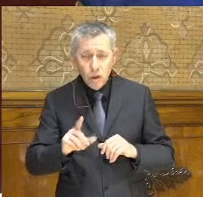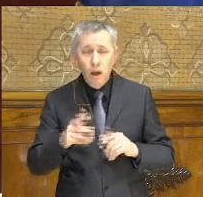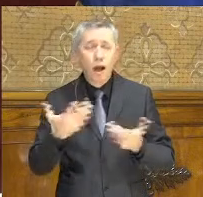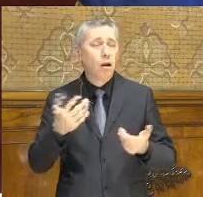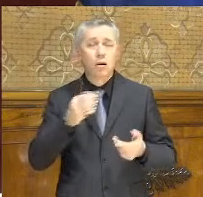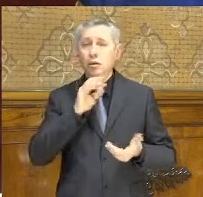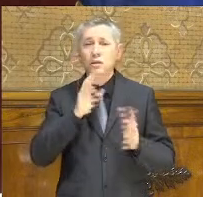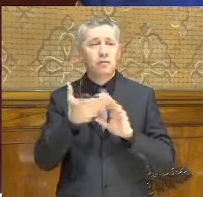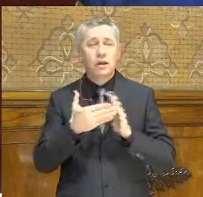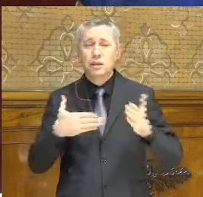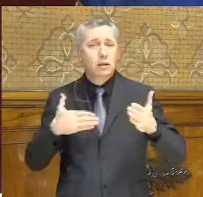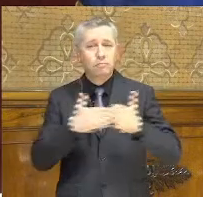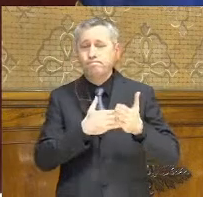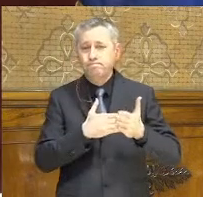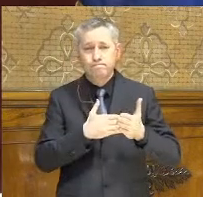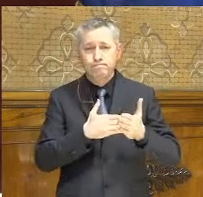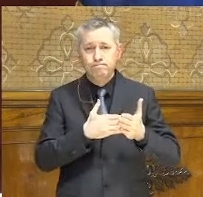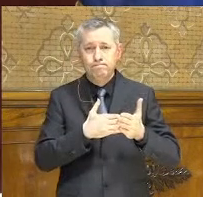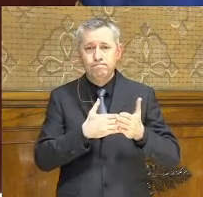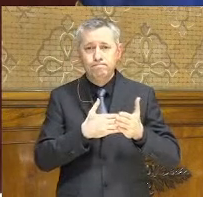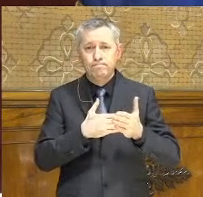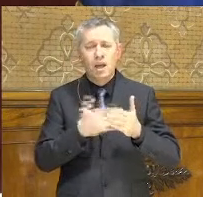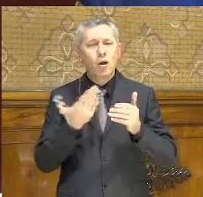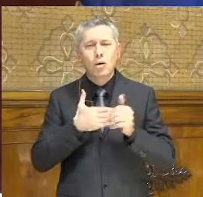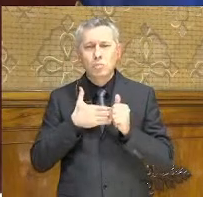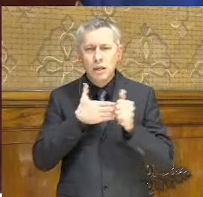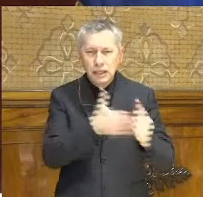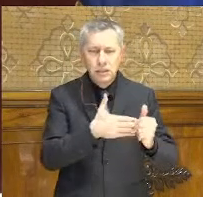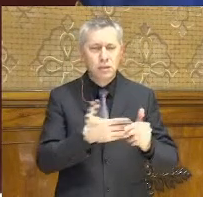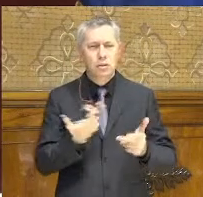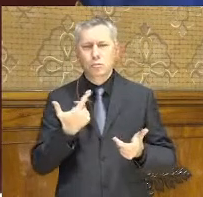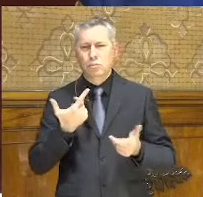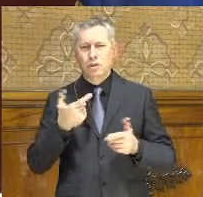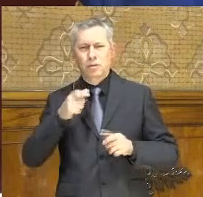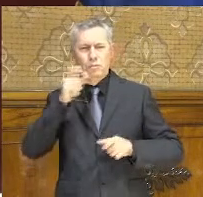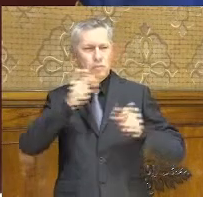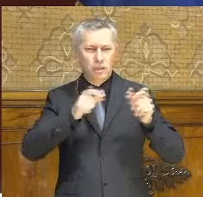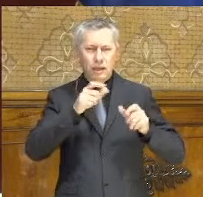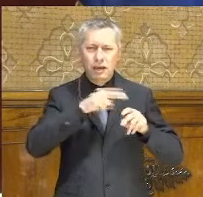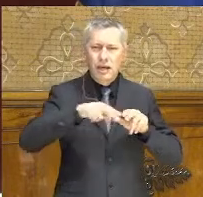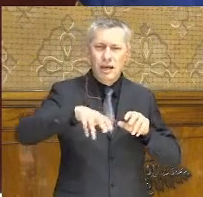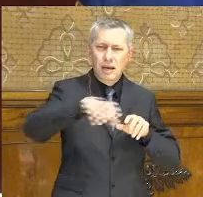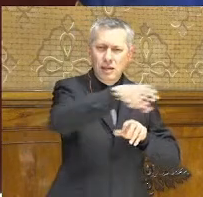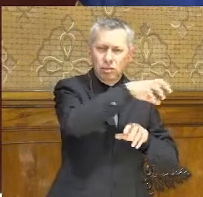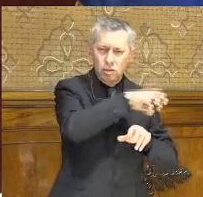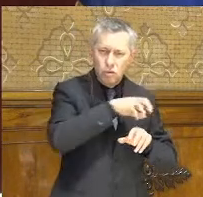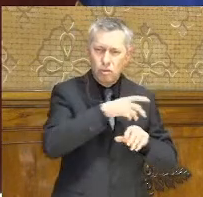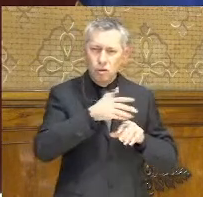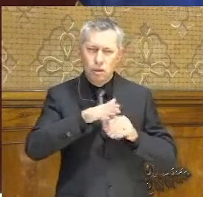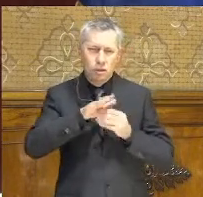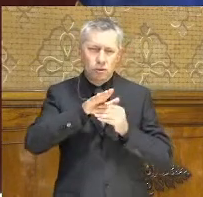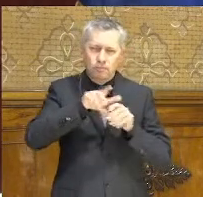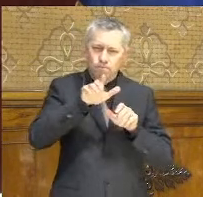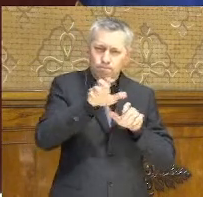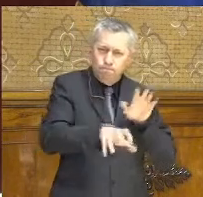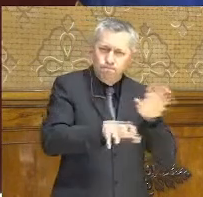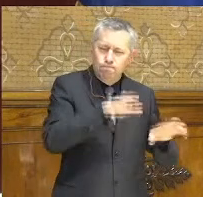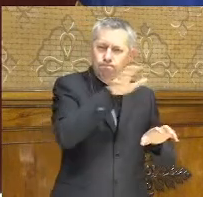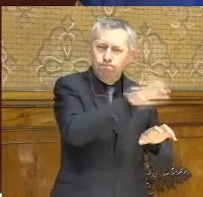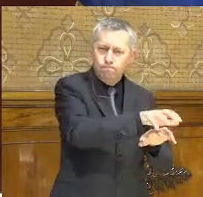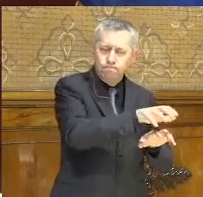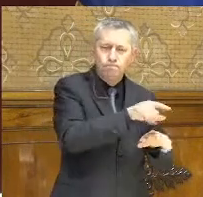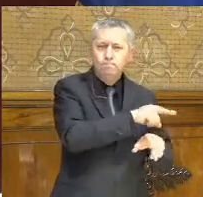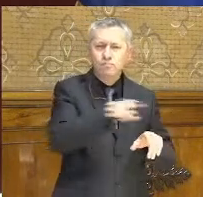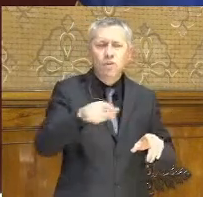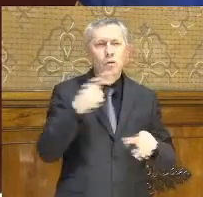the underdeveloped countries confines the national consciousness to a sterile formalism. It is then that